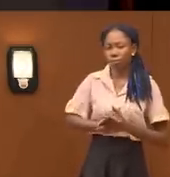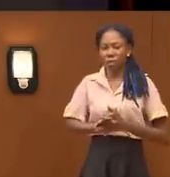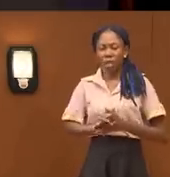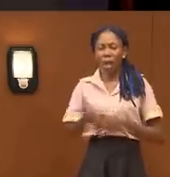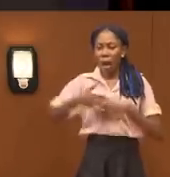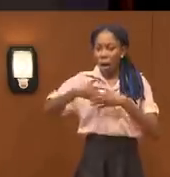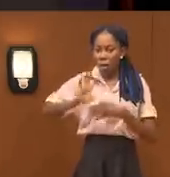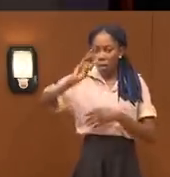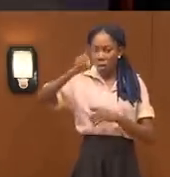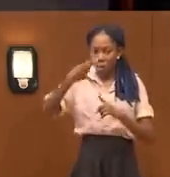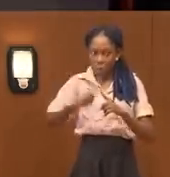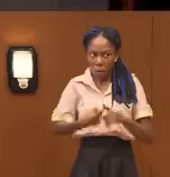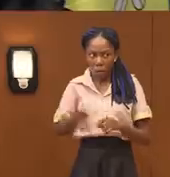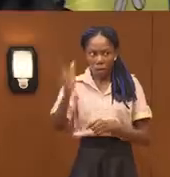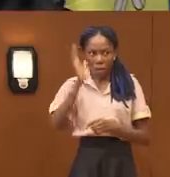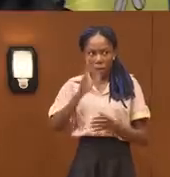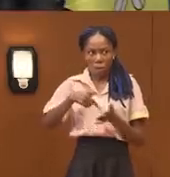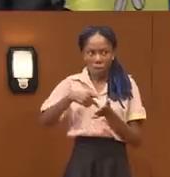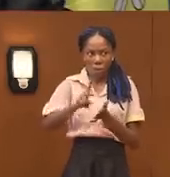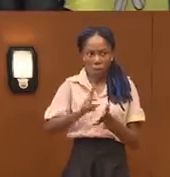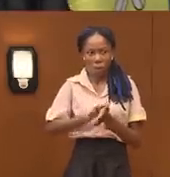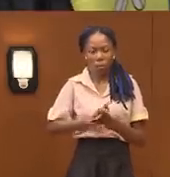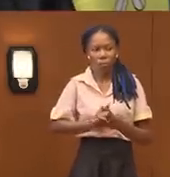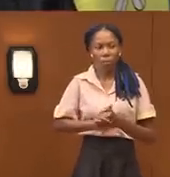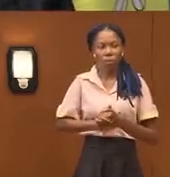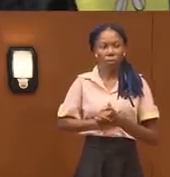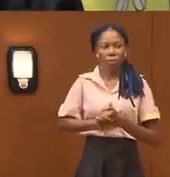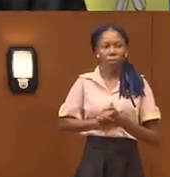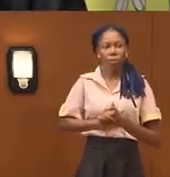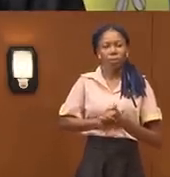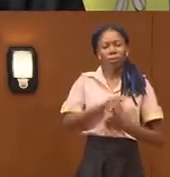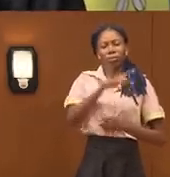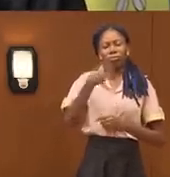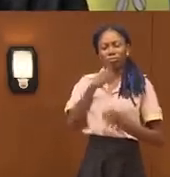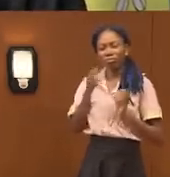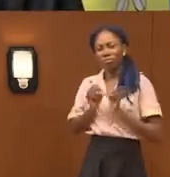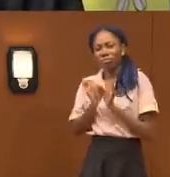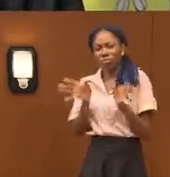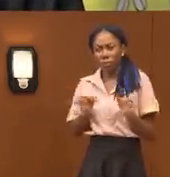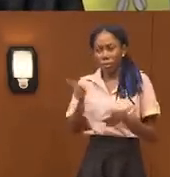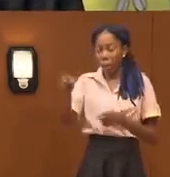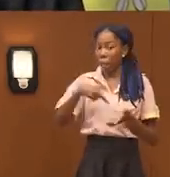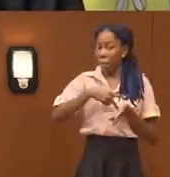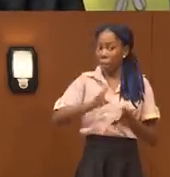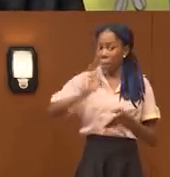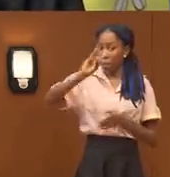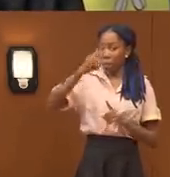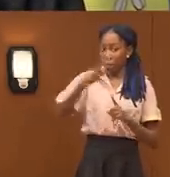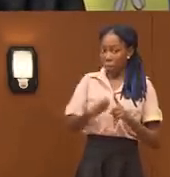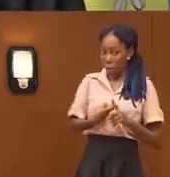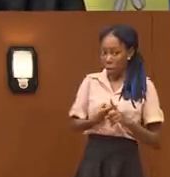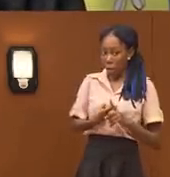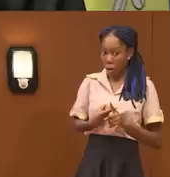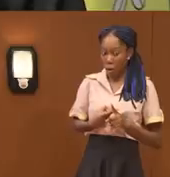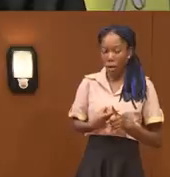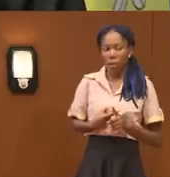After six months, I pay him money. You know, negotiating. Wait, you are not clear to me. You paid 6 months. Yes, in the. That 6 months, you